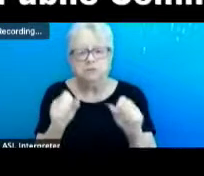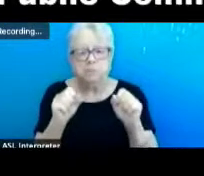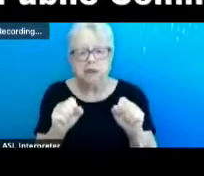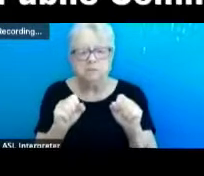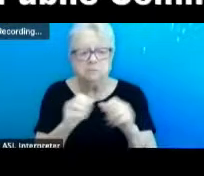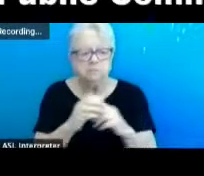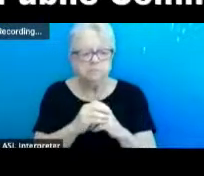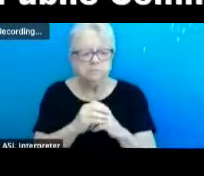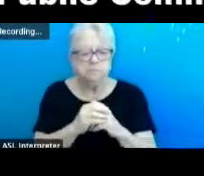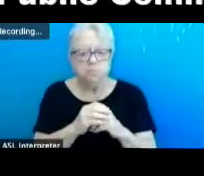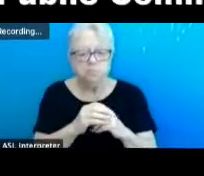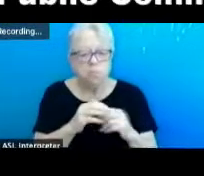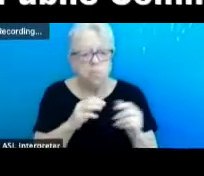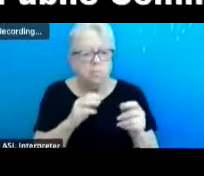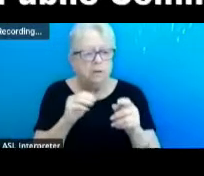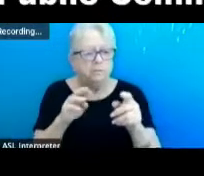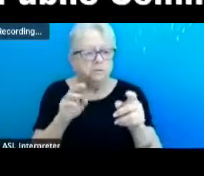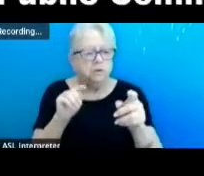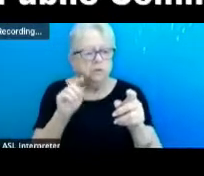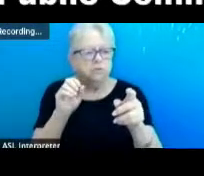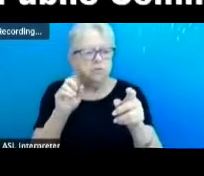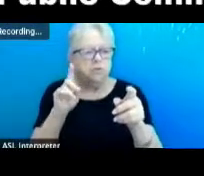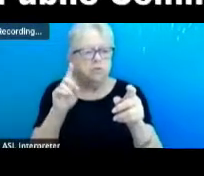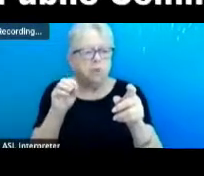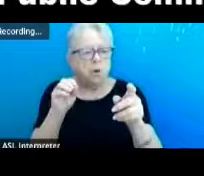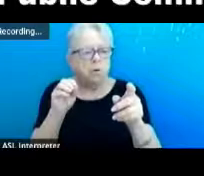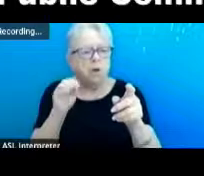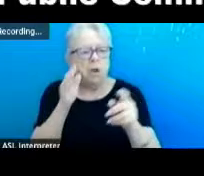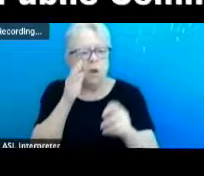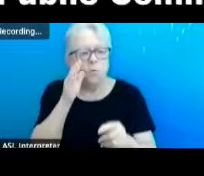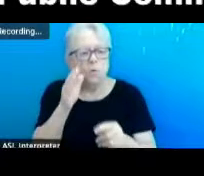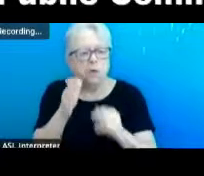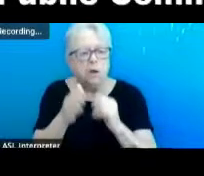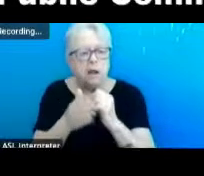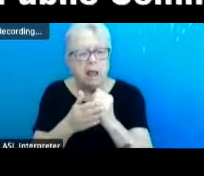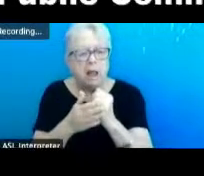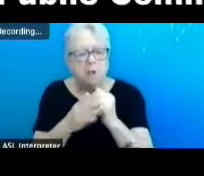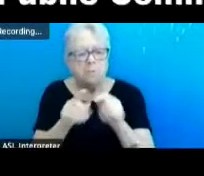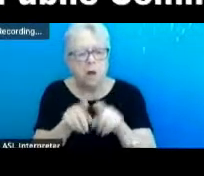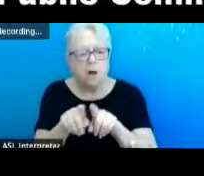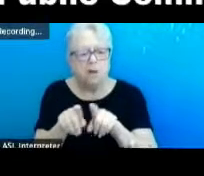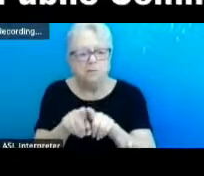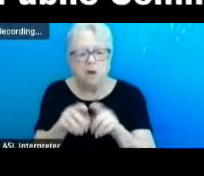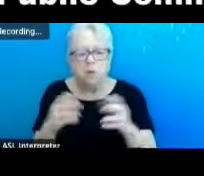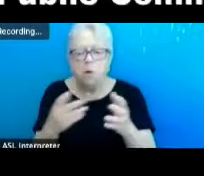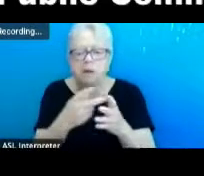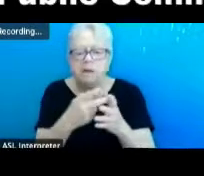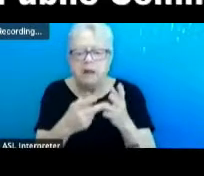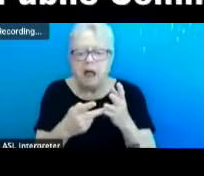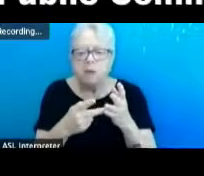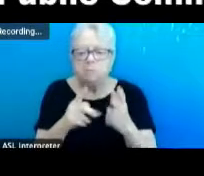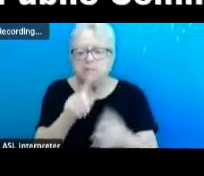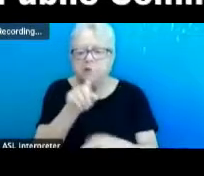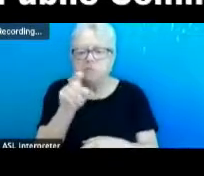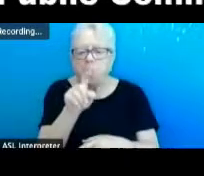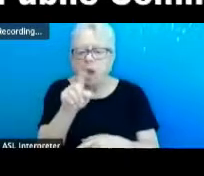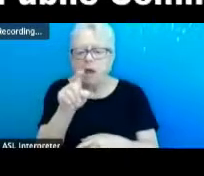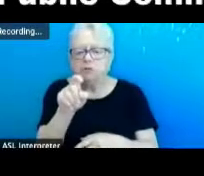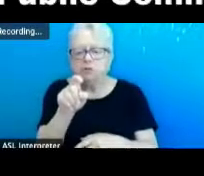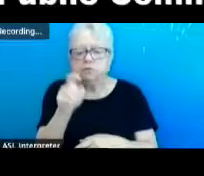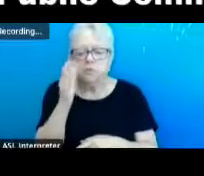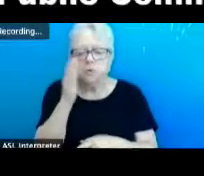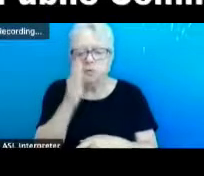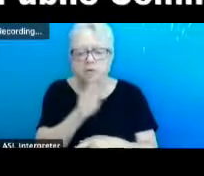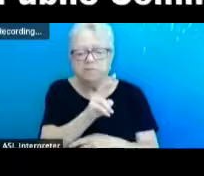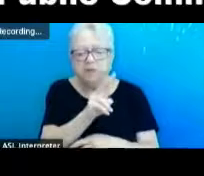Commissioner Toledo? Yeah, I think what would be helpful also is, what types of questions, VRA